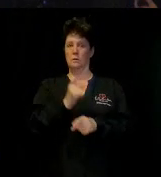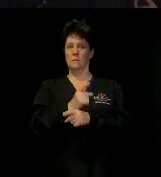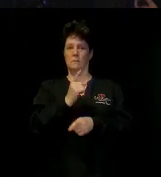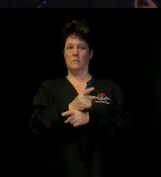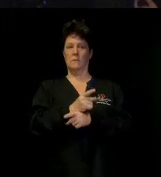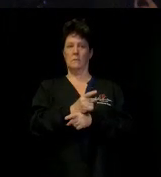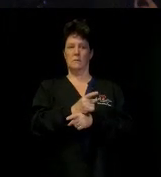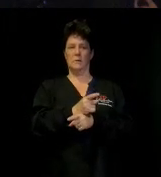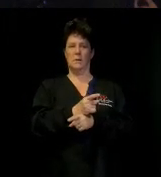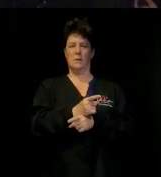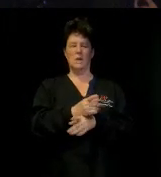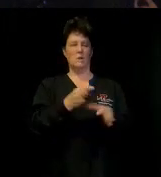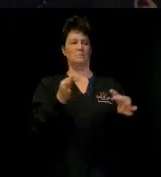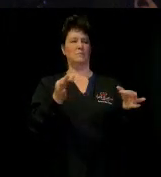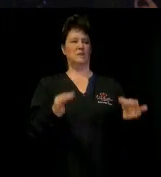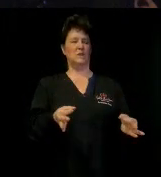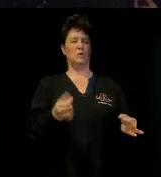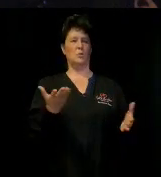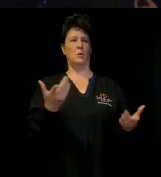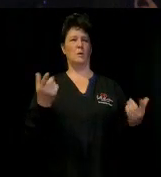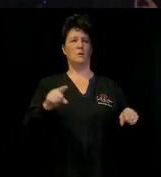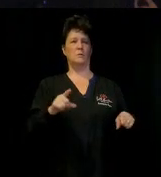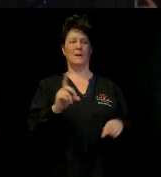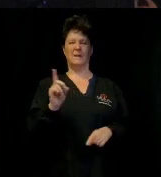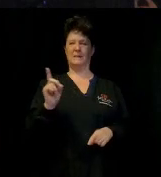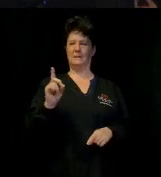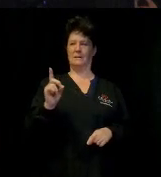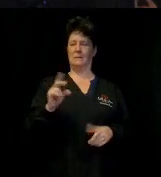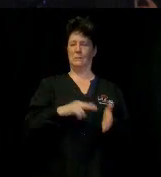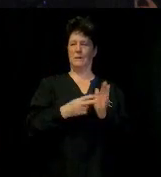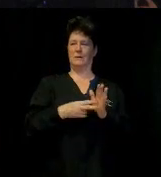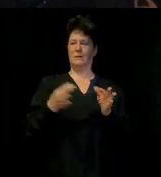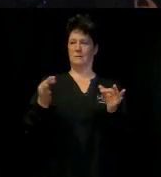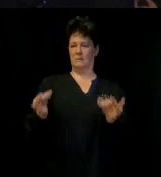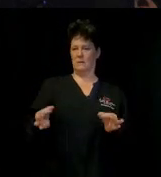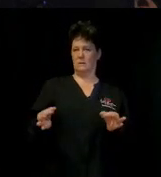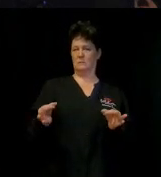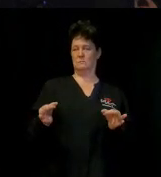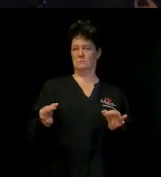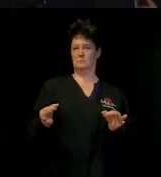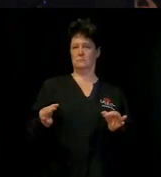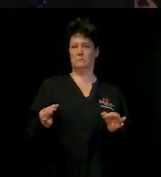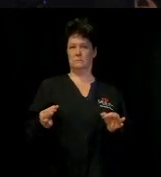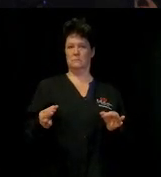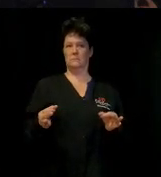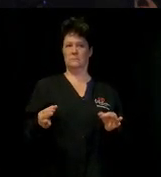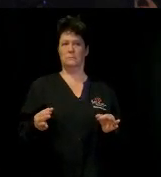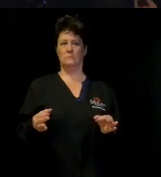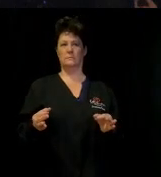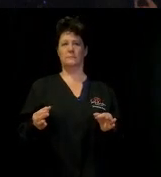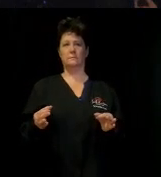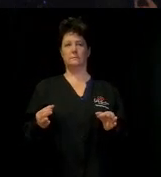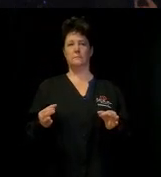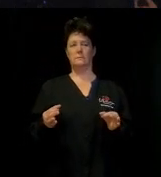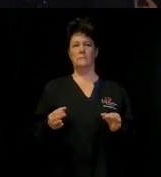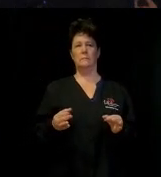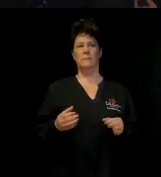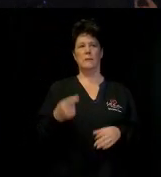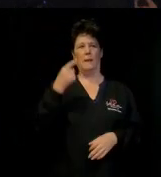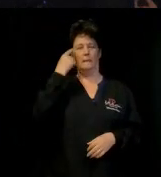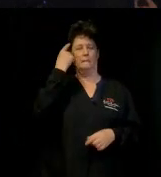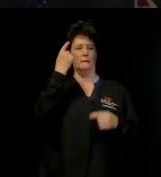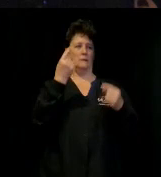decision of what's going on, D stands for decision. Now you got to do something about it. And I think a lot of